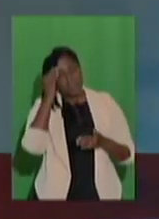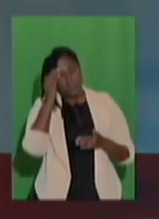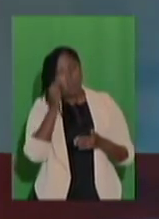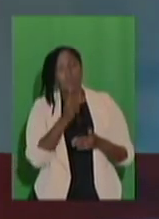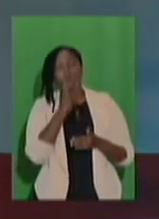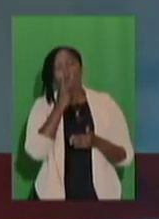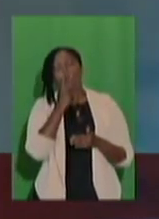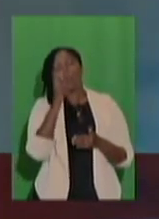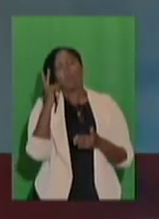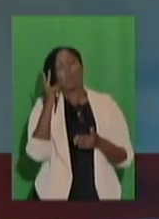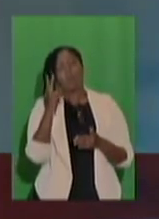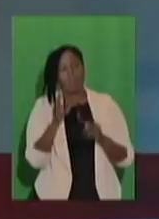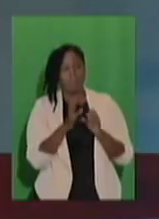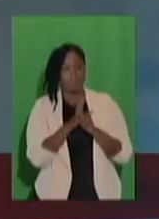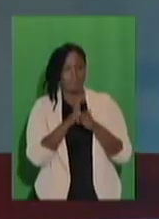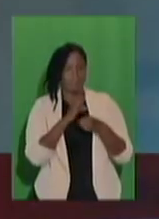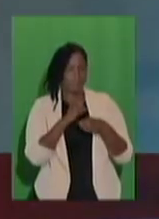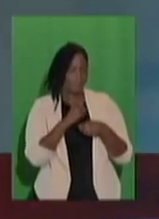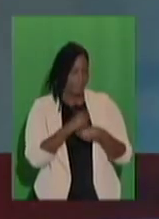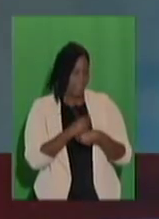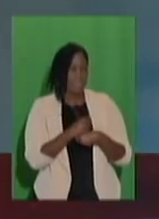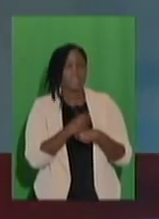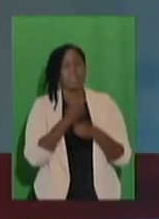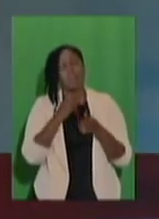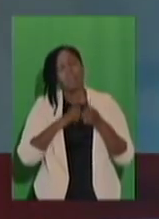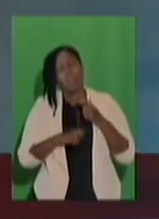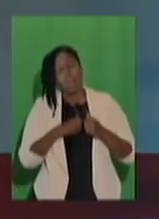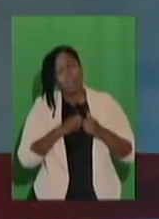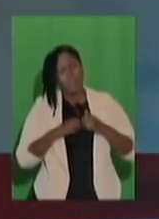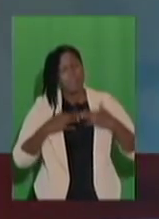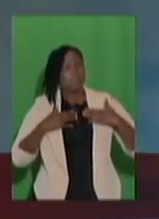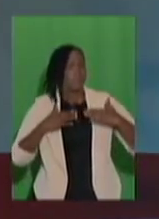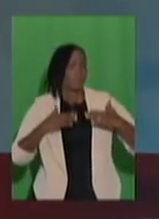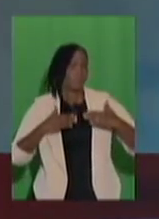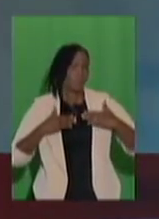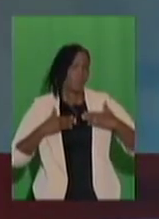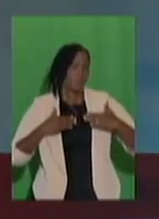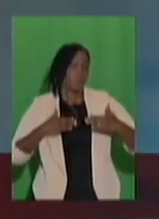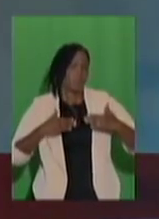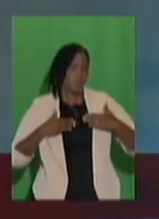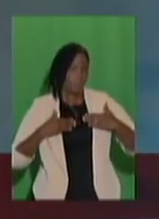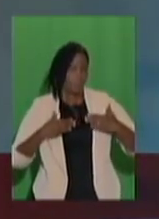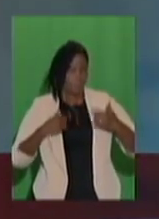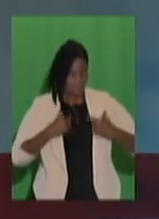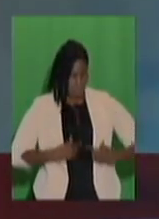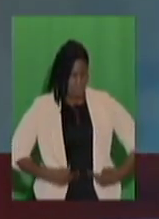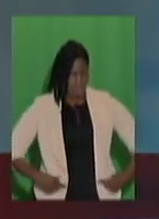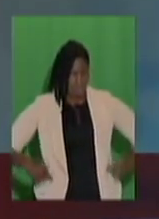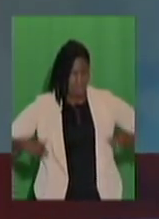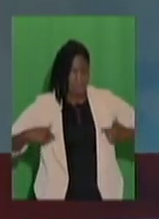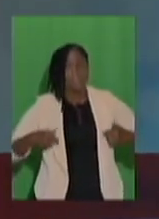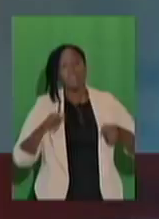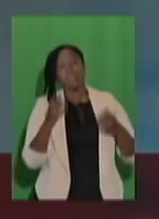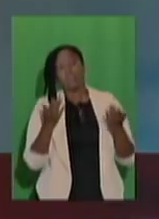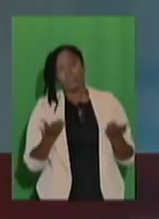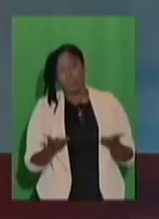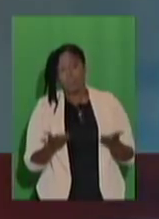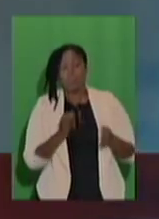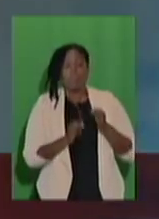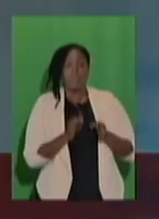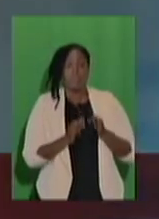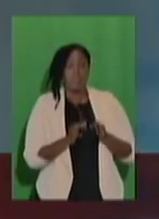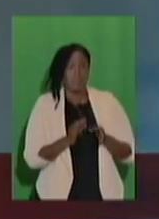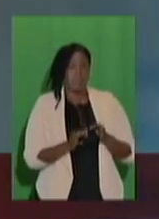then it is safe to assume that in people who are smoking, and also smokers at increased risk for developing